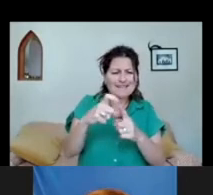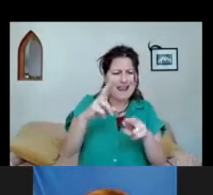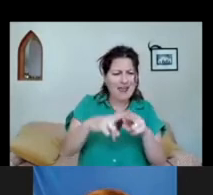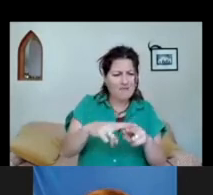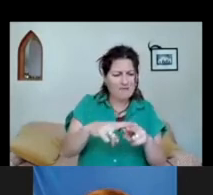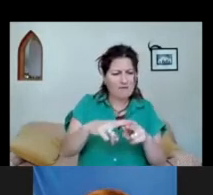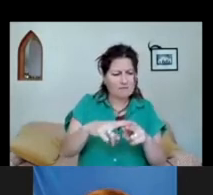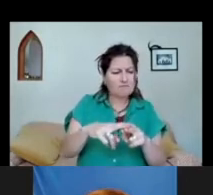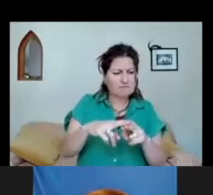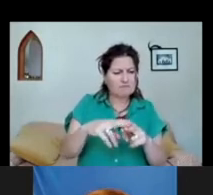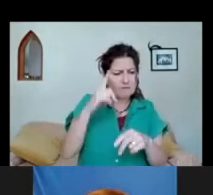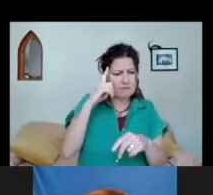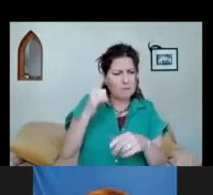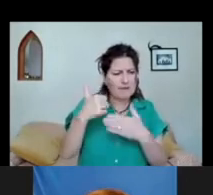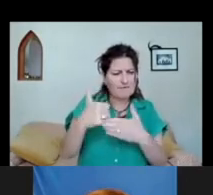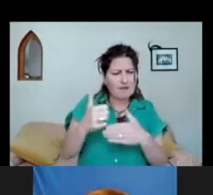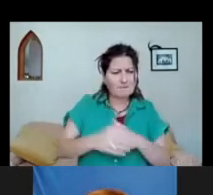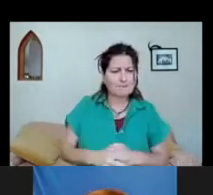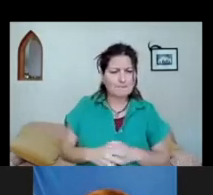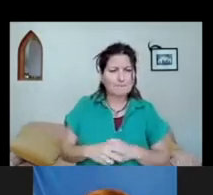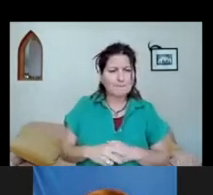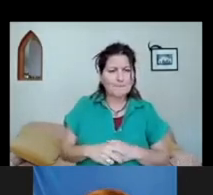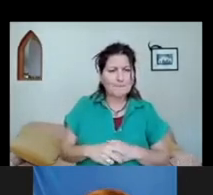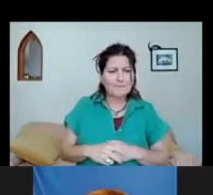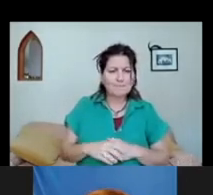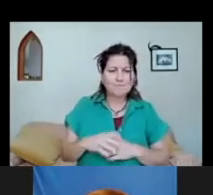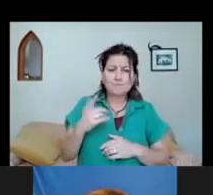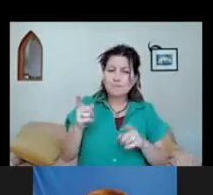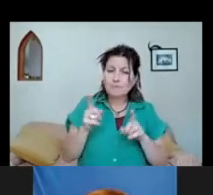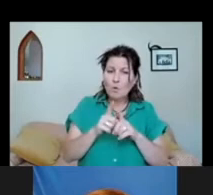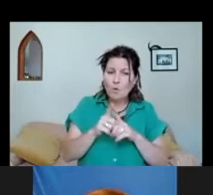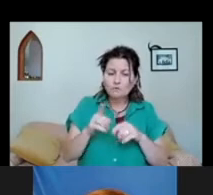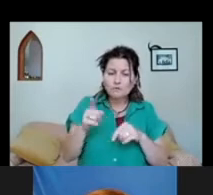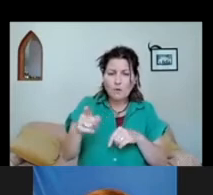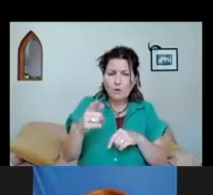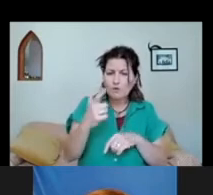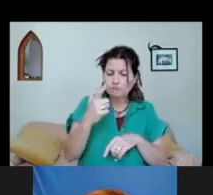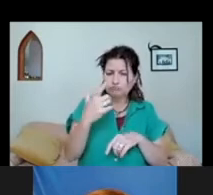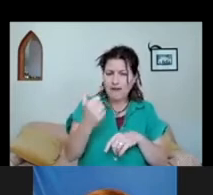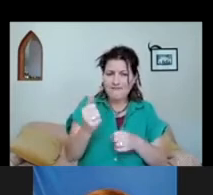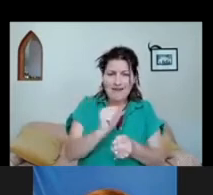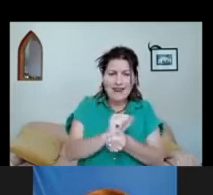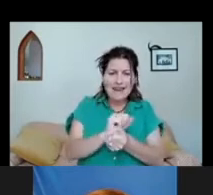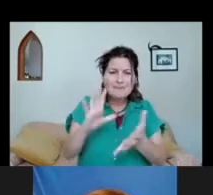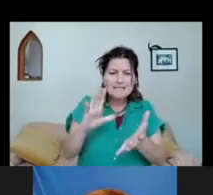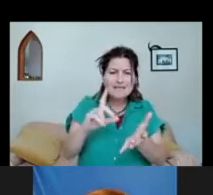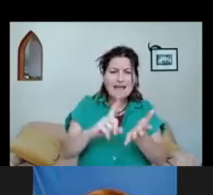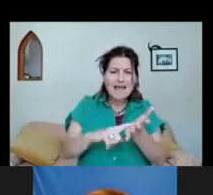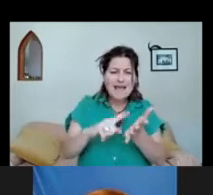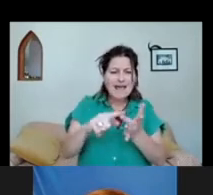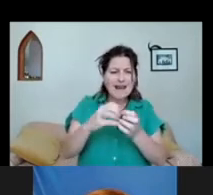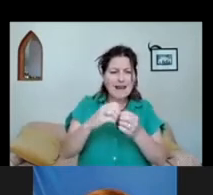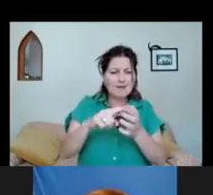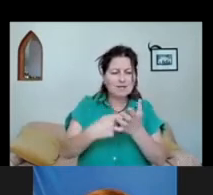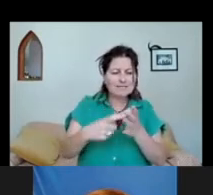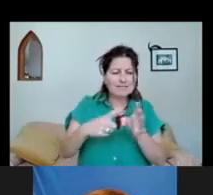actually. And well, yeah, there's always as well Liberty's email in case there's other question coming